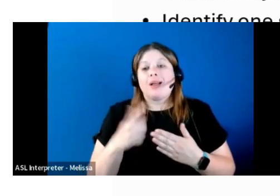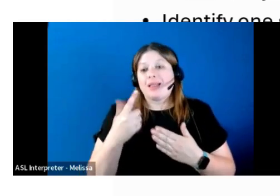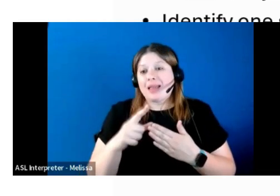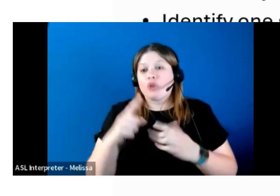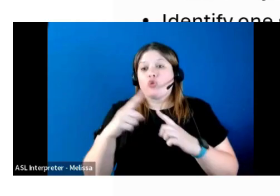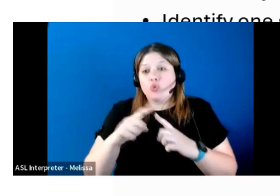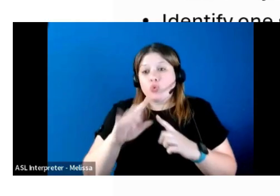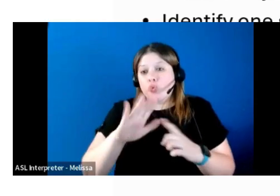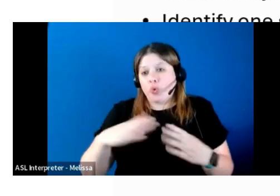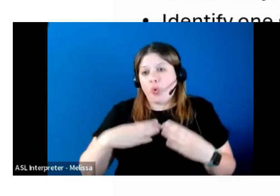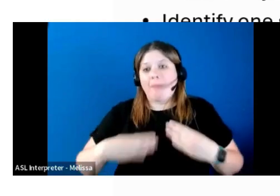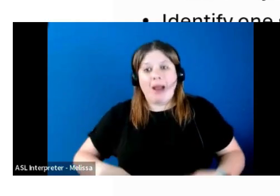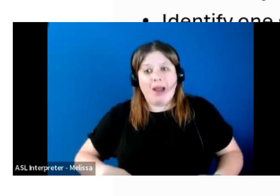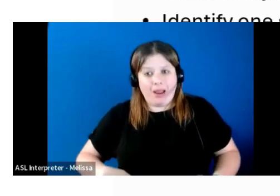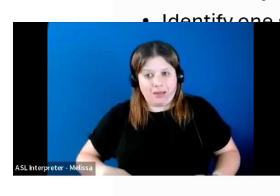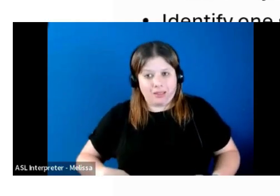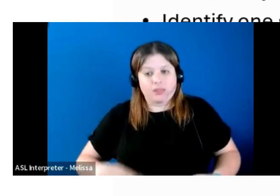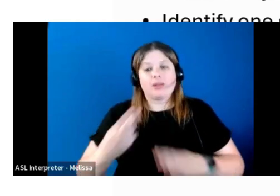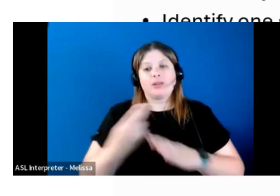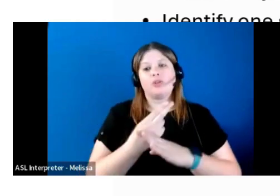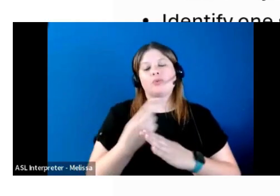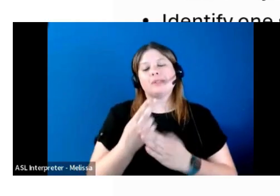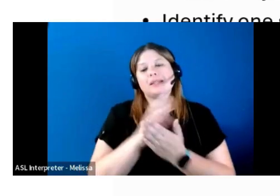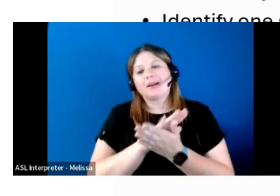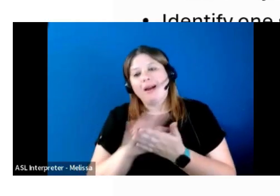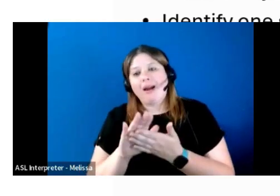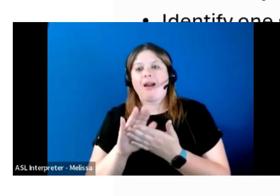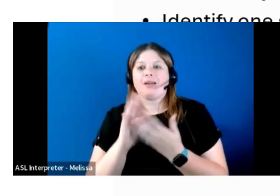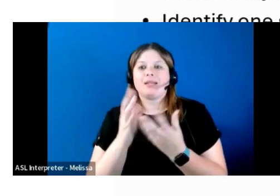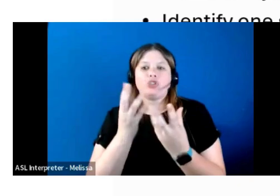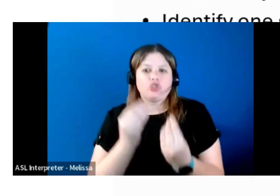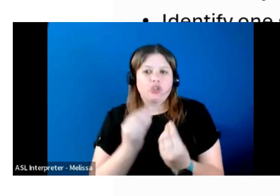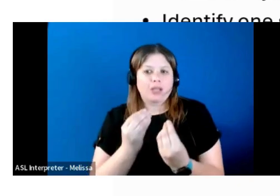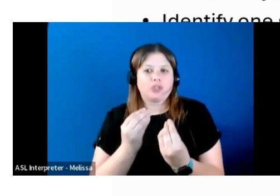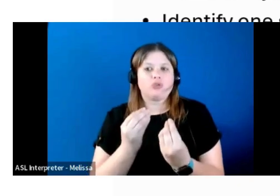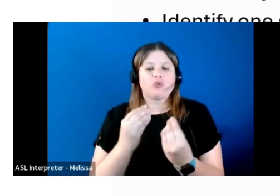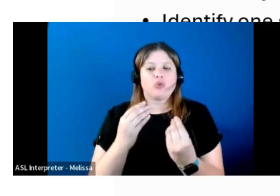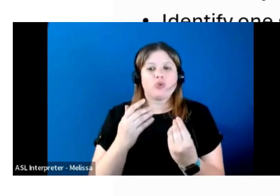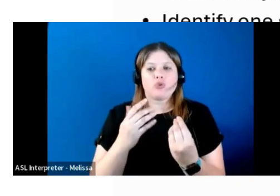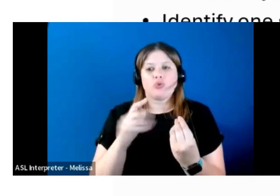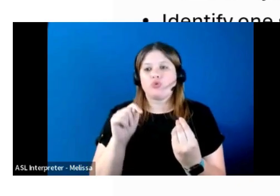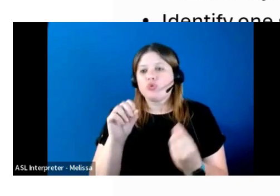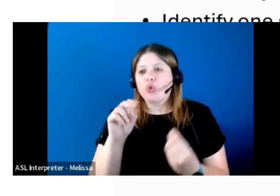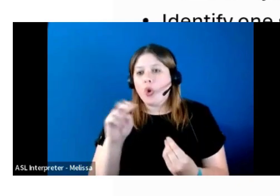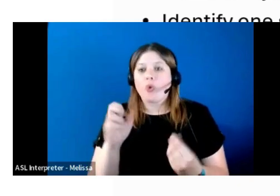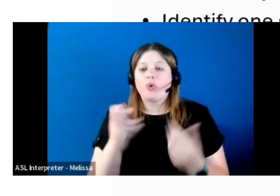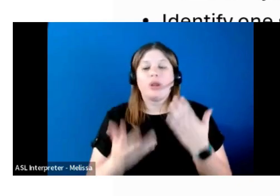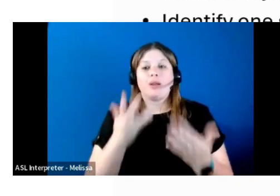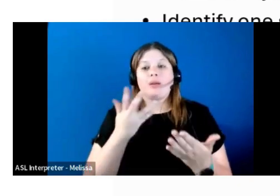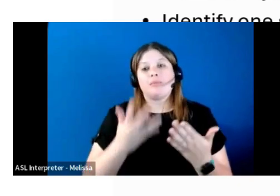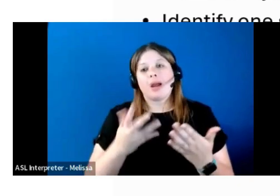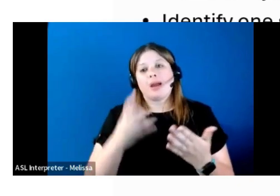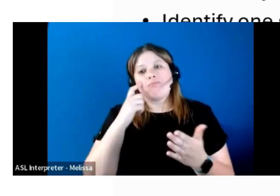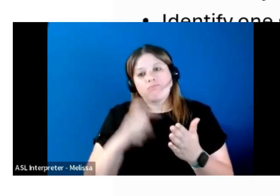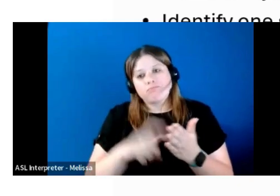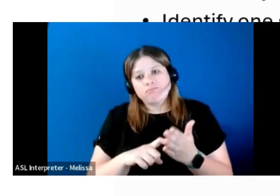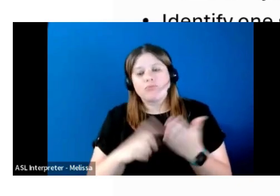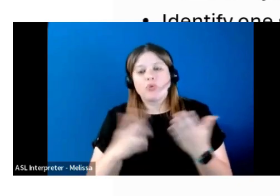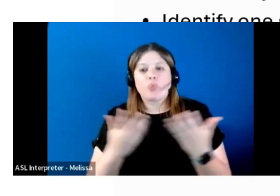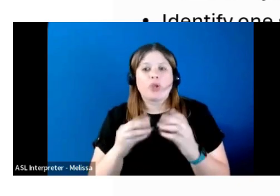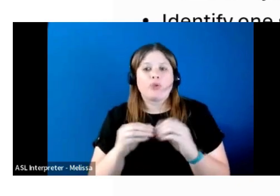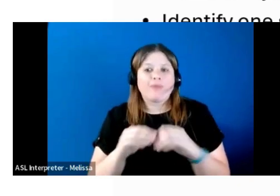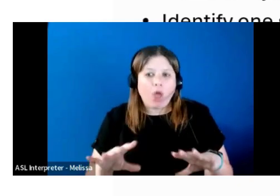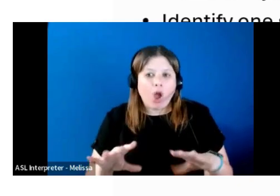gentle tone. You might acknowledge losses, thank your body for what it's carried you through,